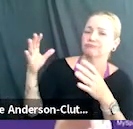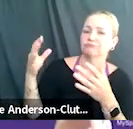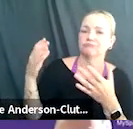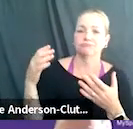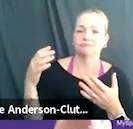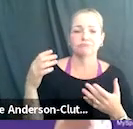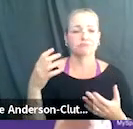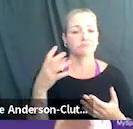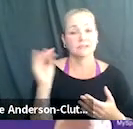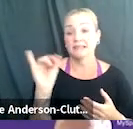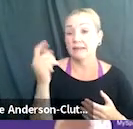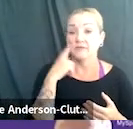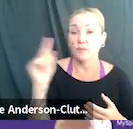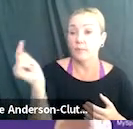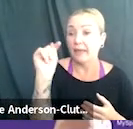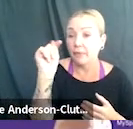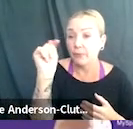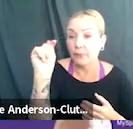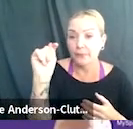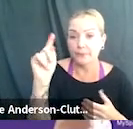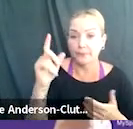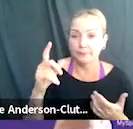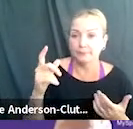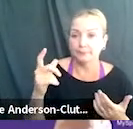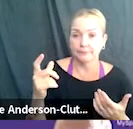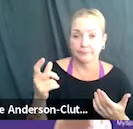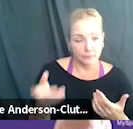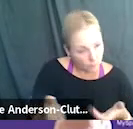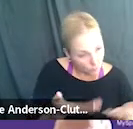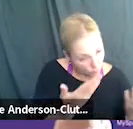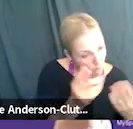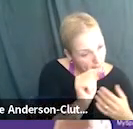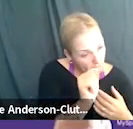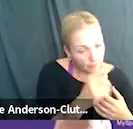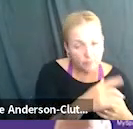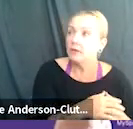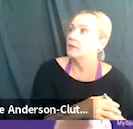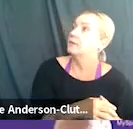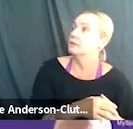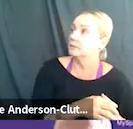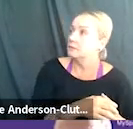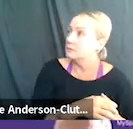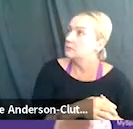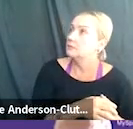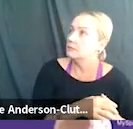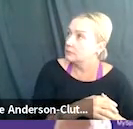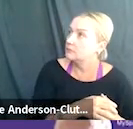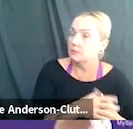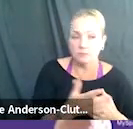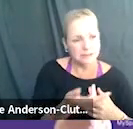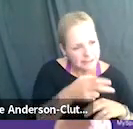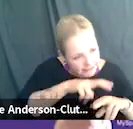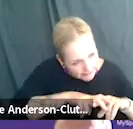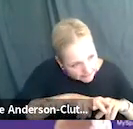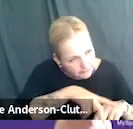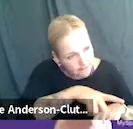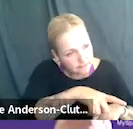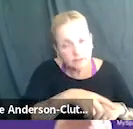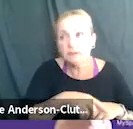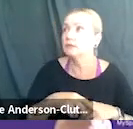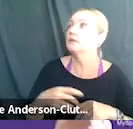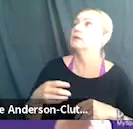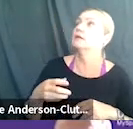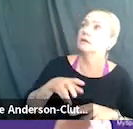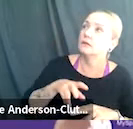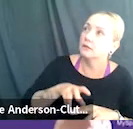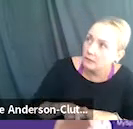had not told him to do something, he would have just stood there and not done it until somebody prompted him or told him what to do. And so this was